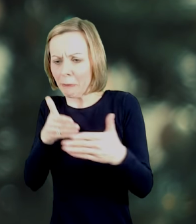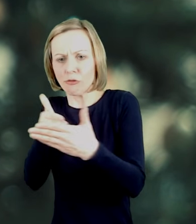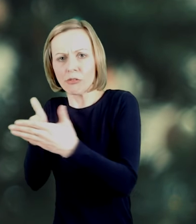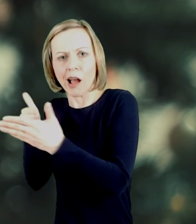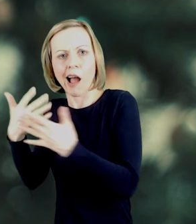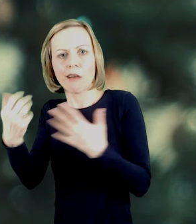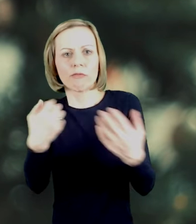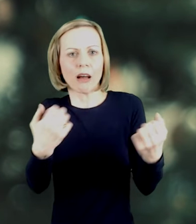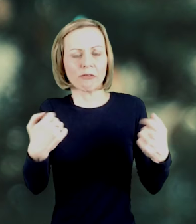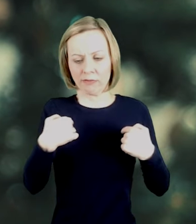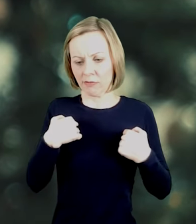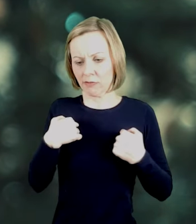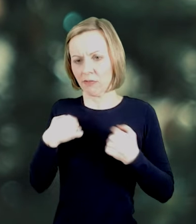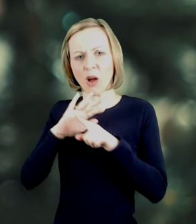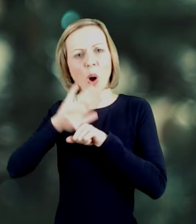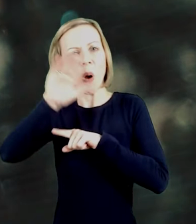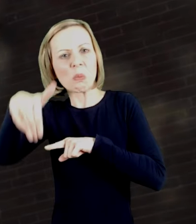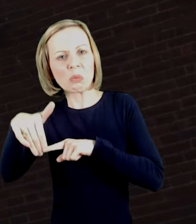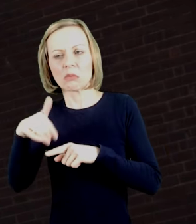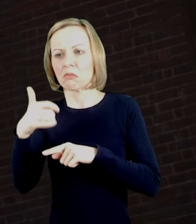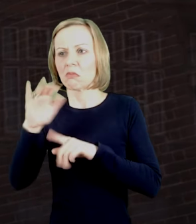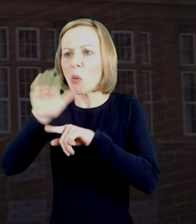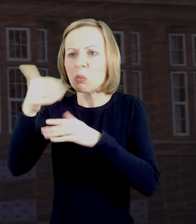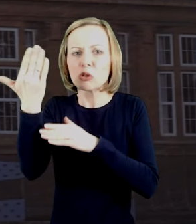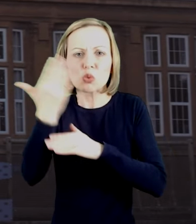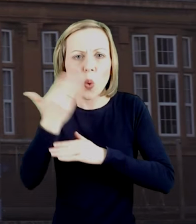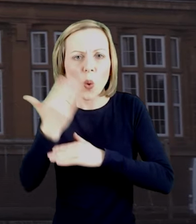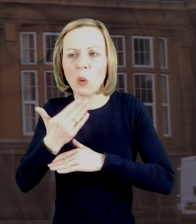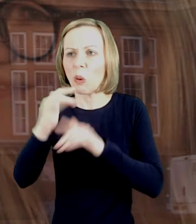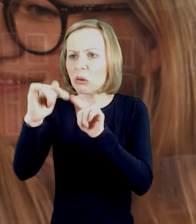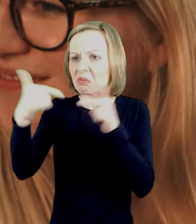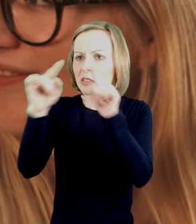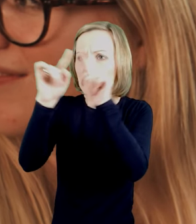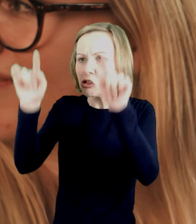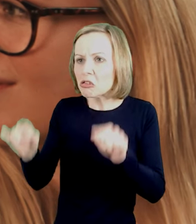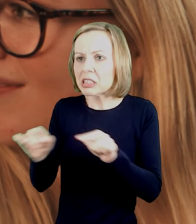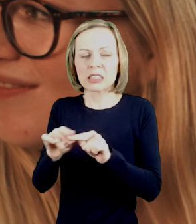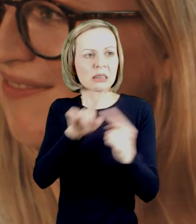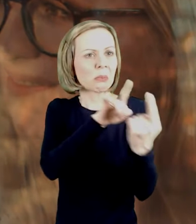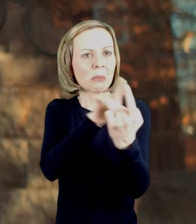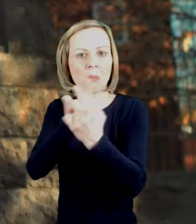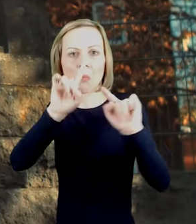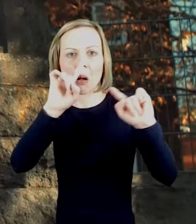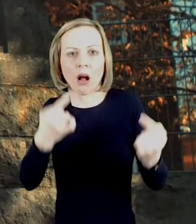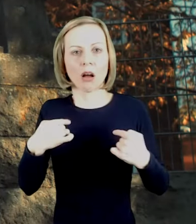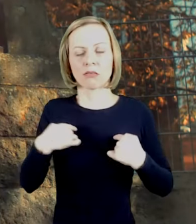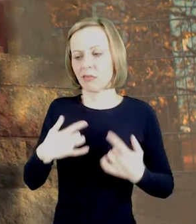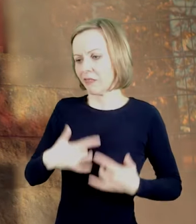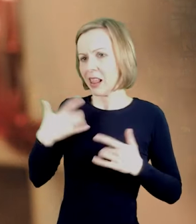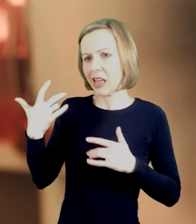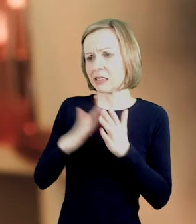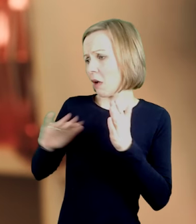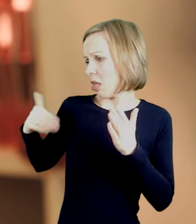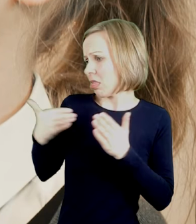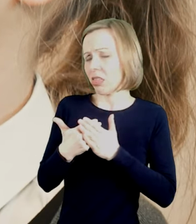homeschooling, everything being on a screen, not being able to see anybody. Somehow the last kind of 18 months are just a bit of a blur. We had to stay